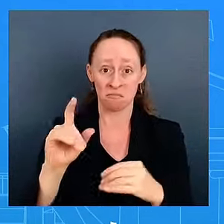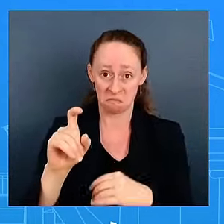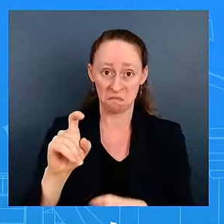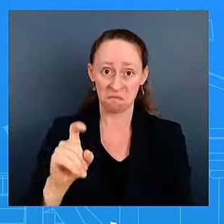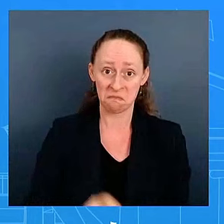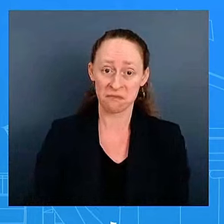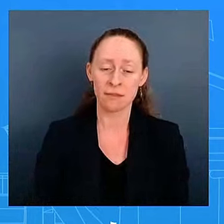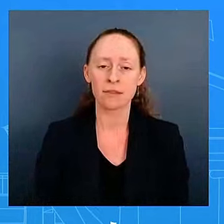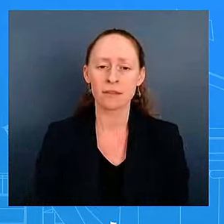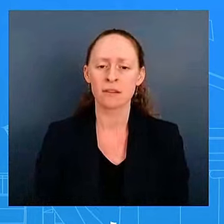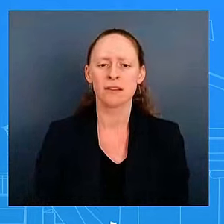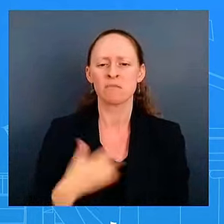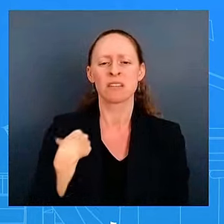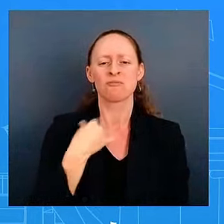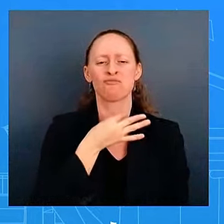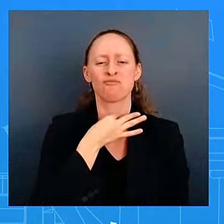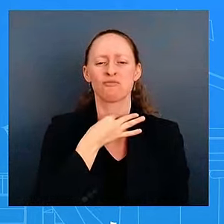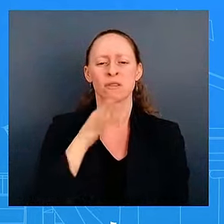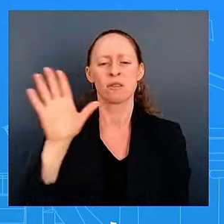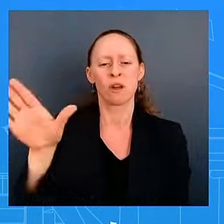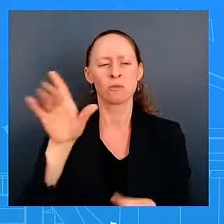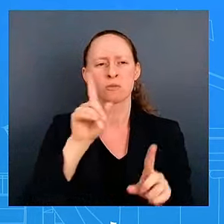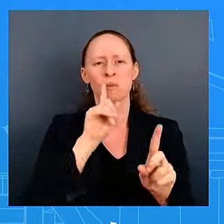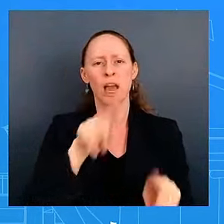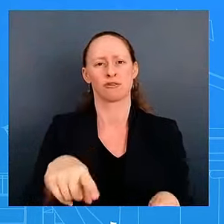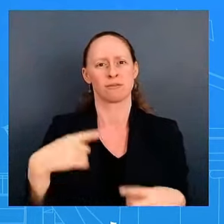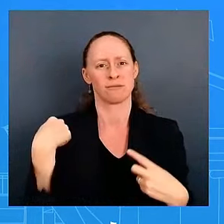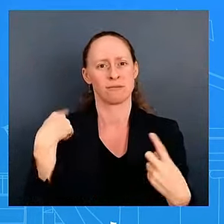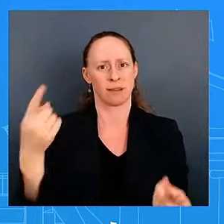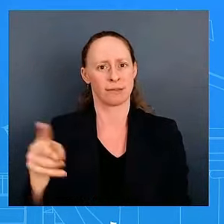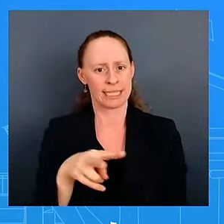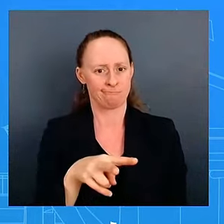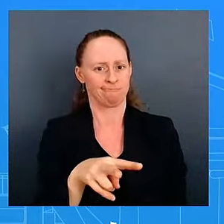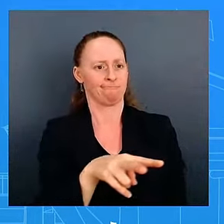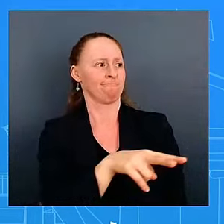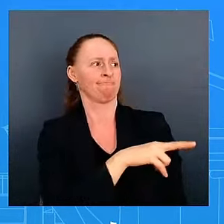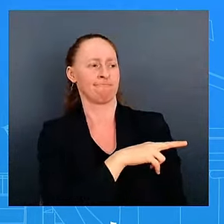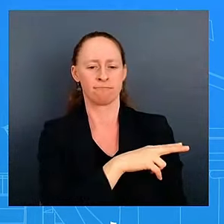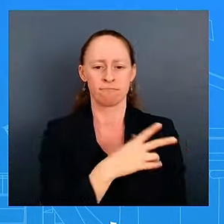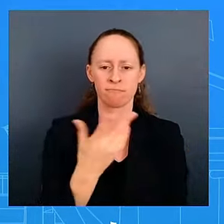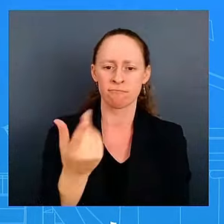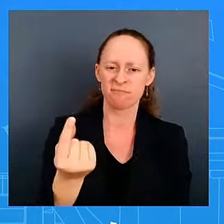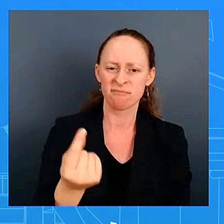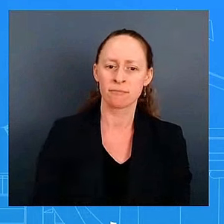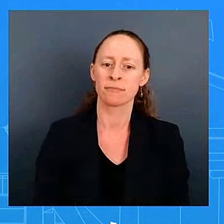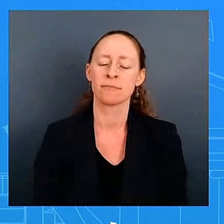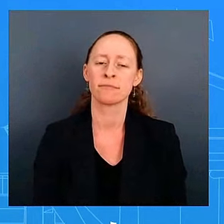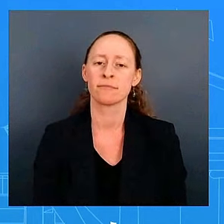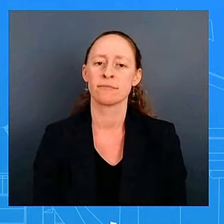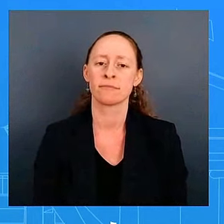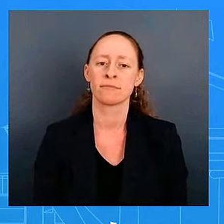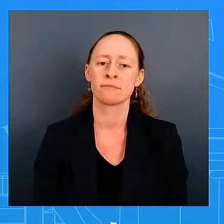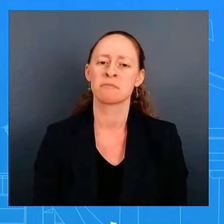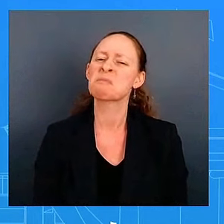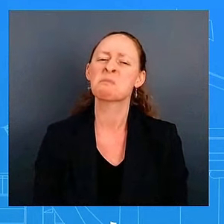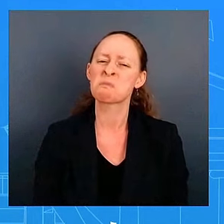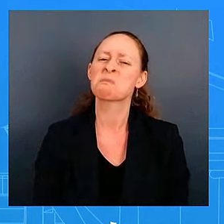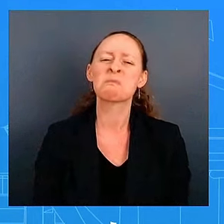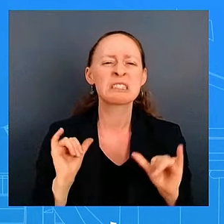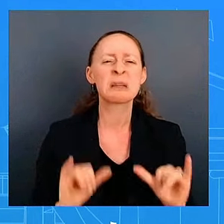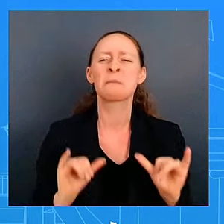to what he's seen since Congress has gotten back? I mean, it's very similar to how I answered the question to one of your colleagues. He's very much focused